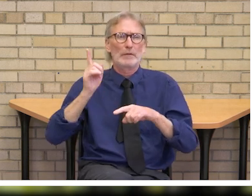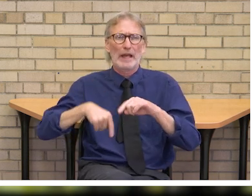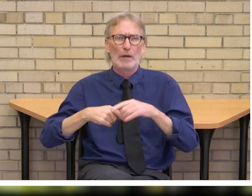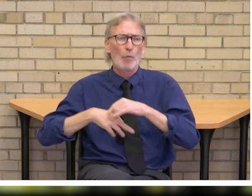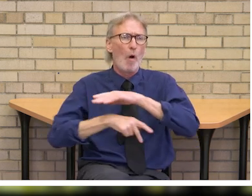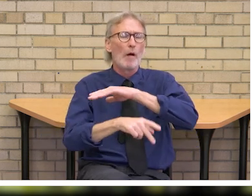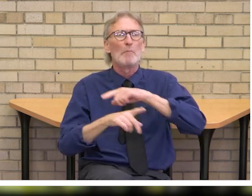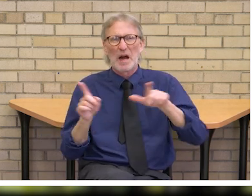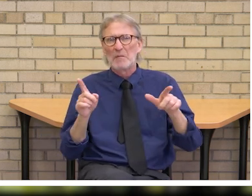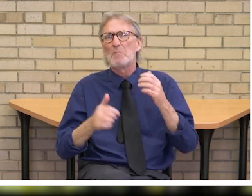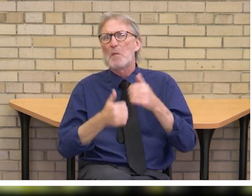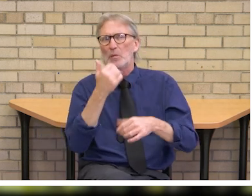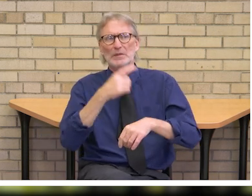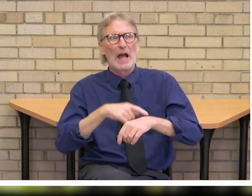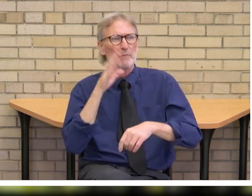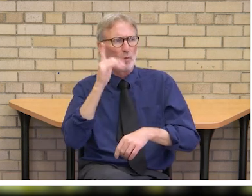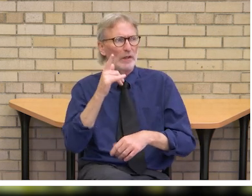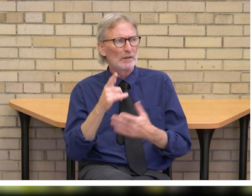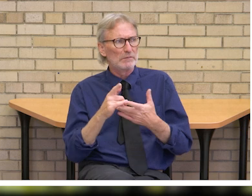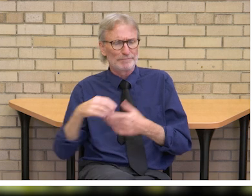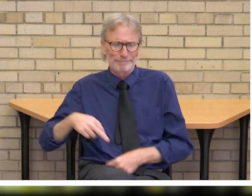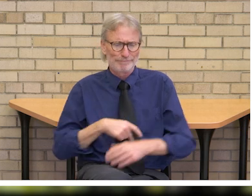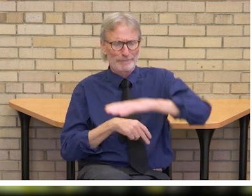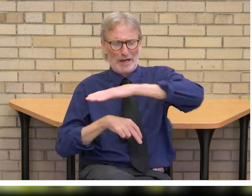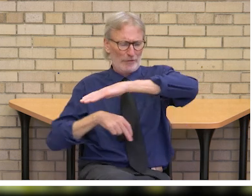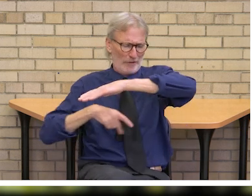remain open through the construction of the bridge.